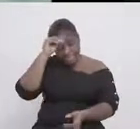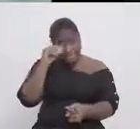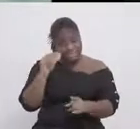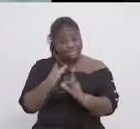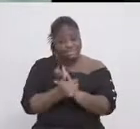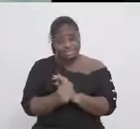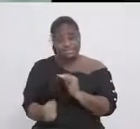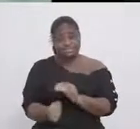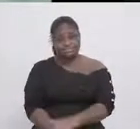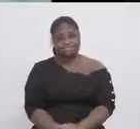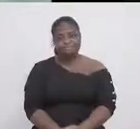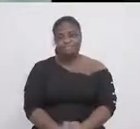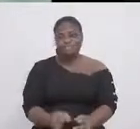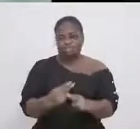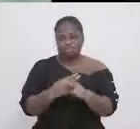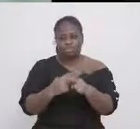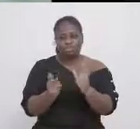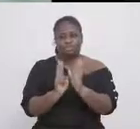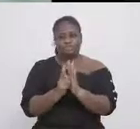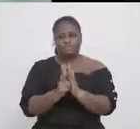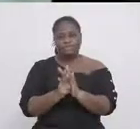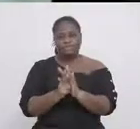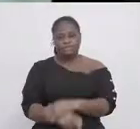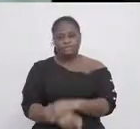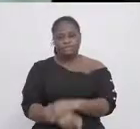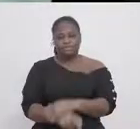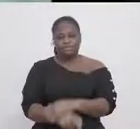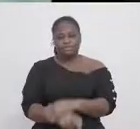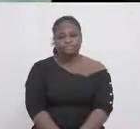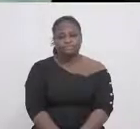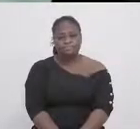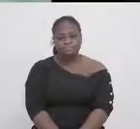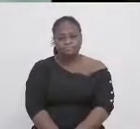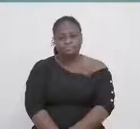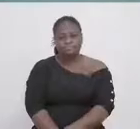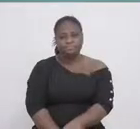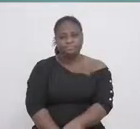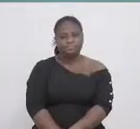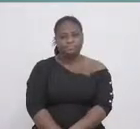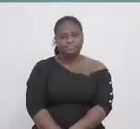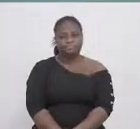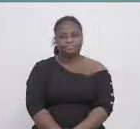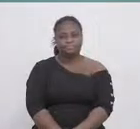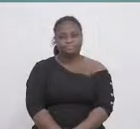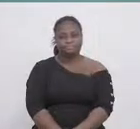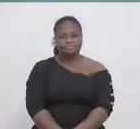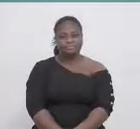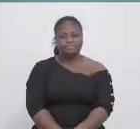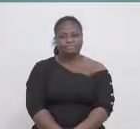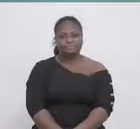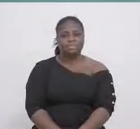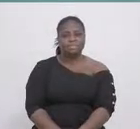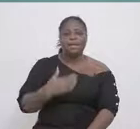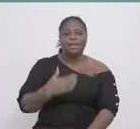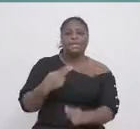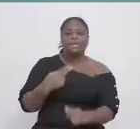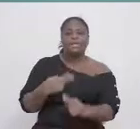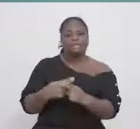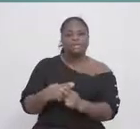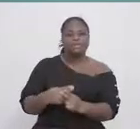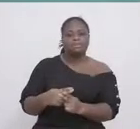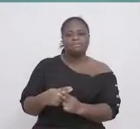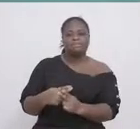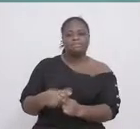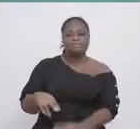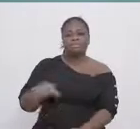career journeys. Here's a short excerpt. I am Christabel Tay, a software developer at TechSol